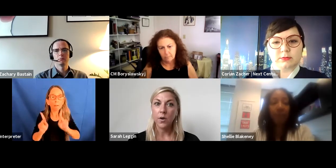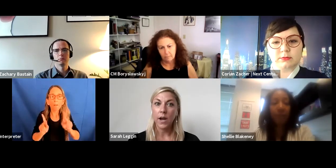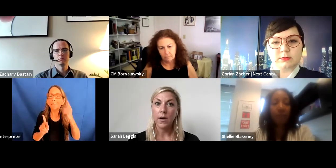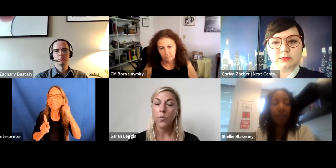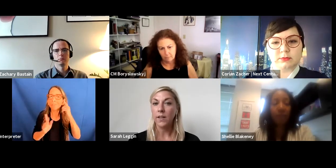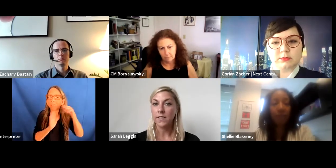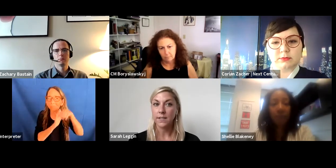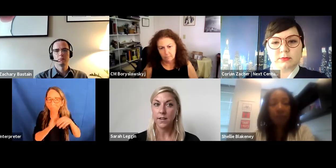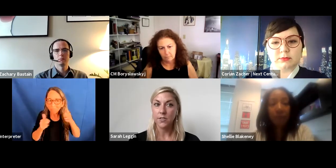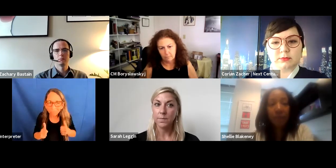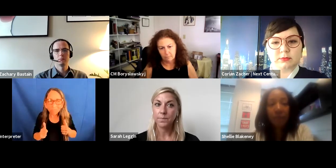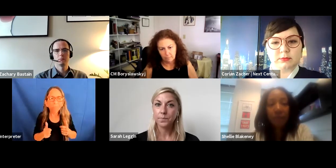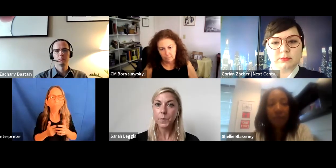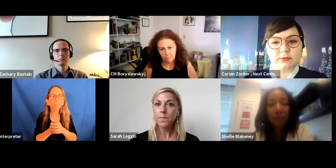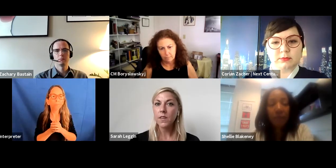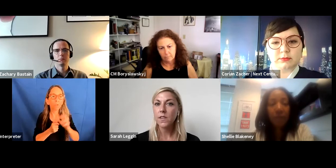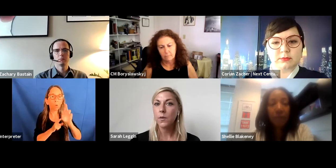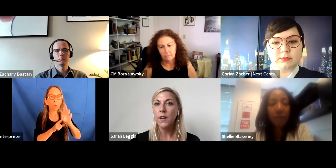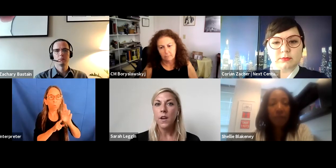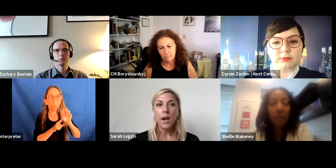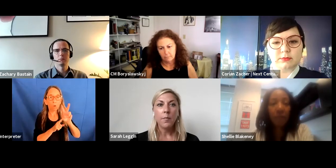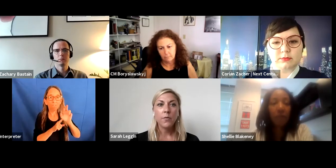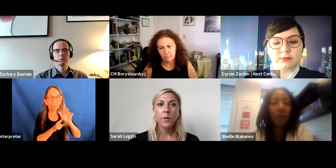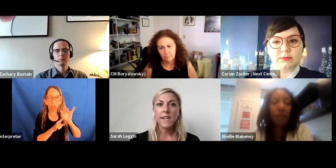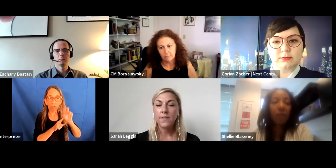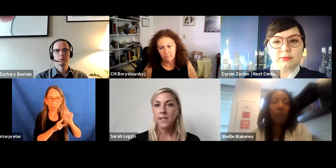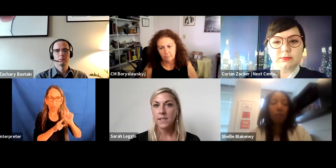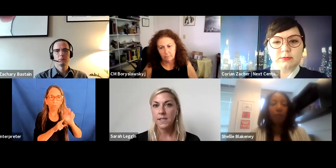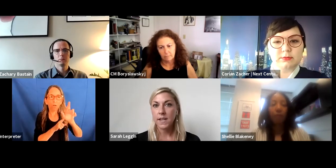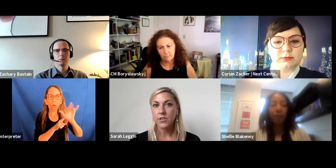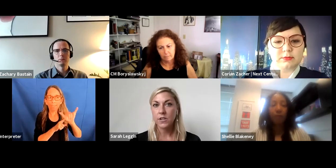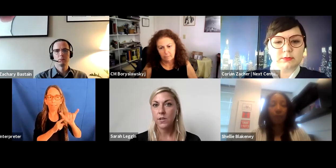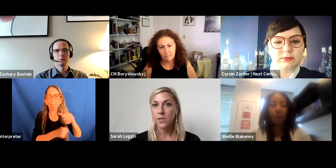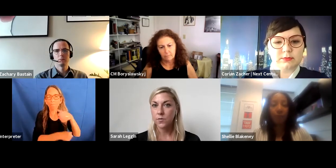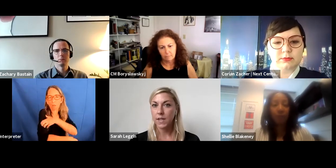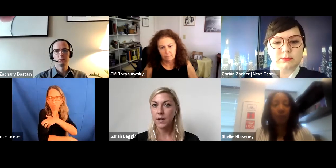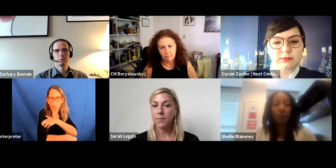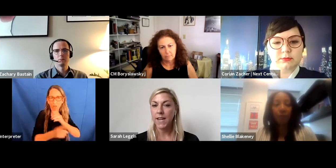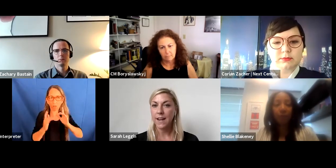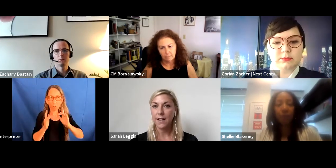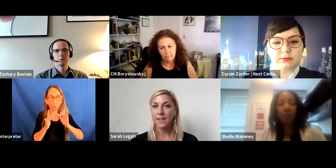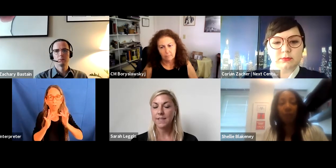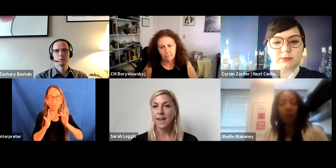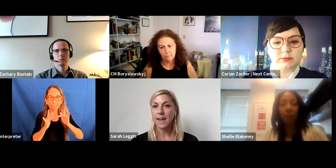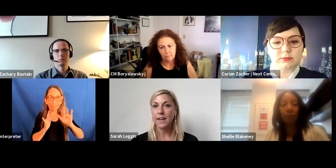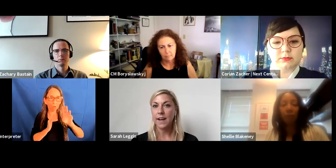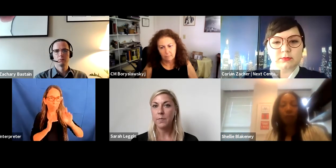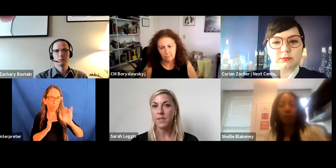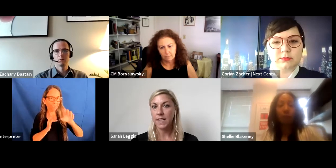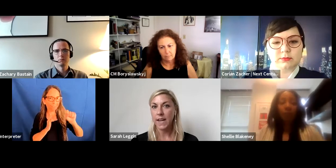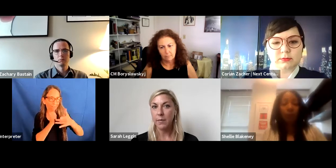of wireless technology. So before we dive into the discussion of those three main areas